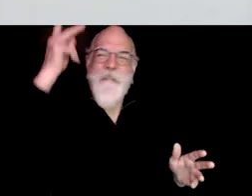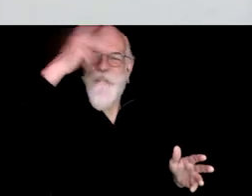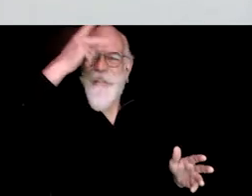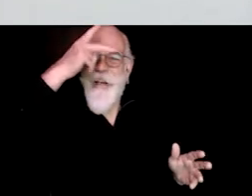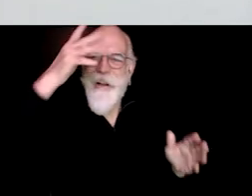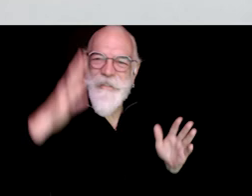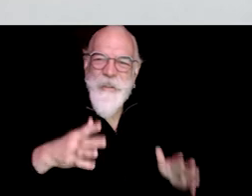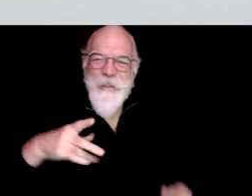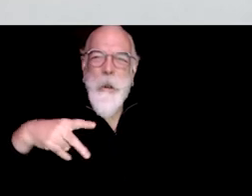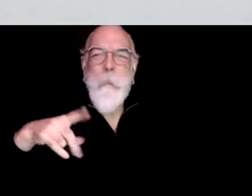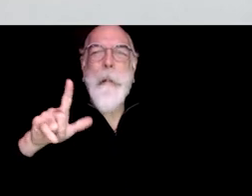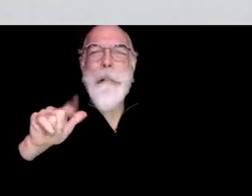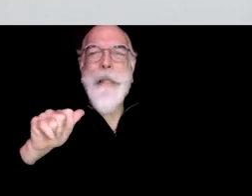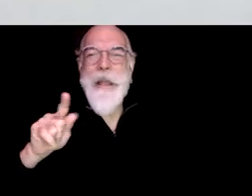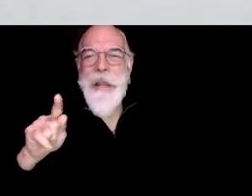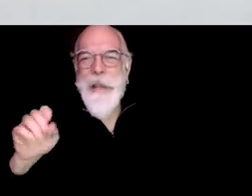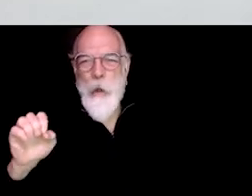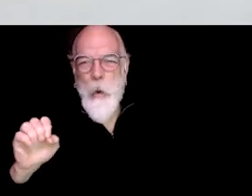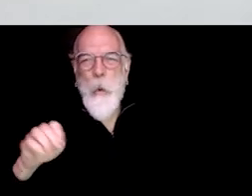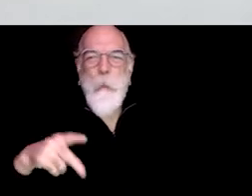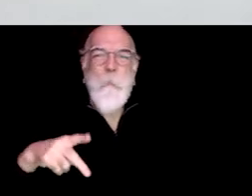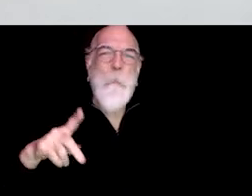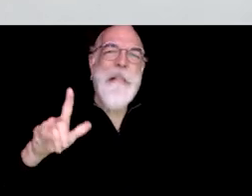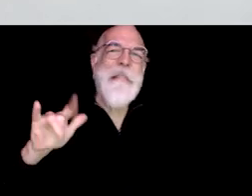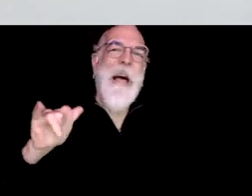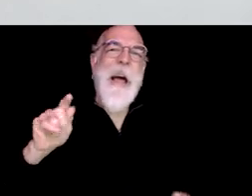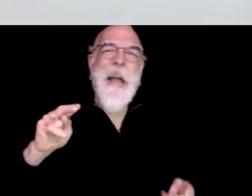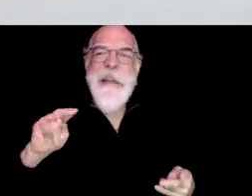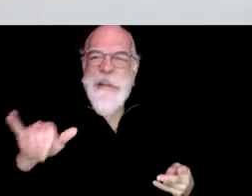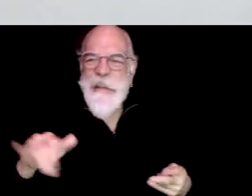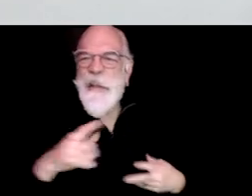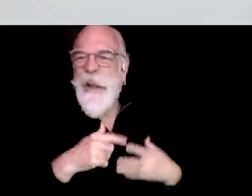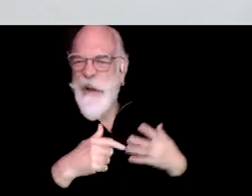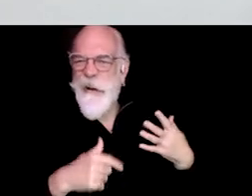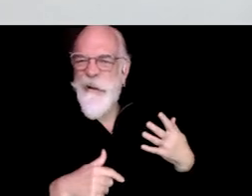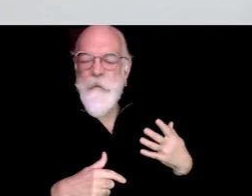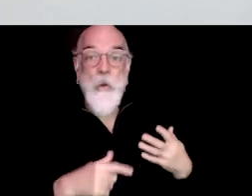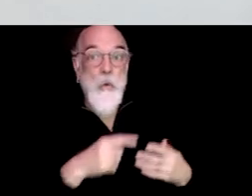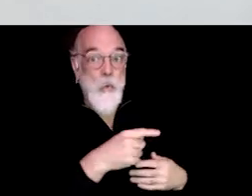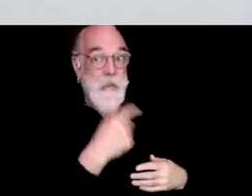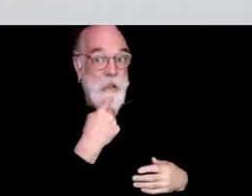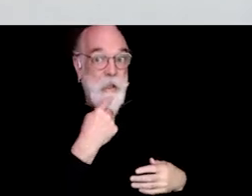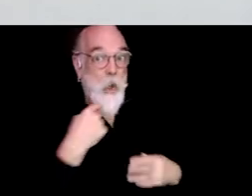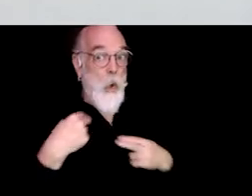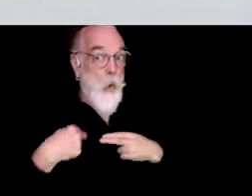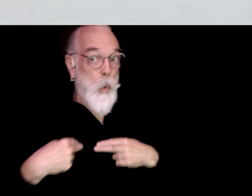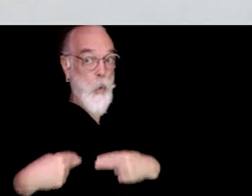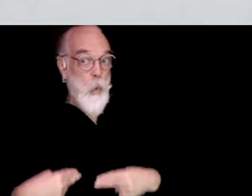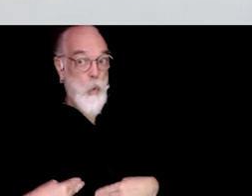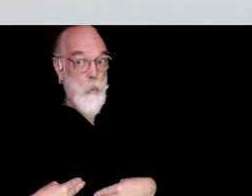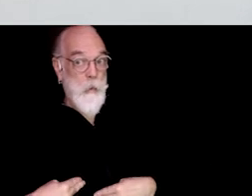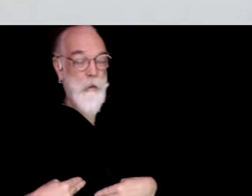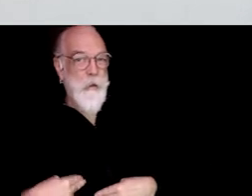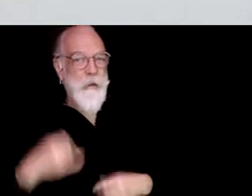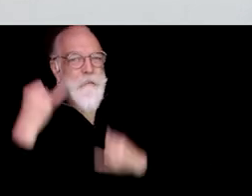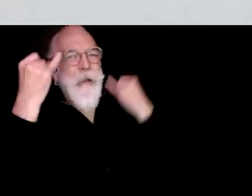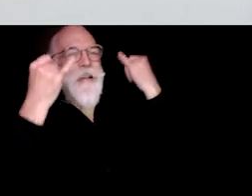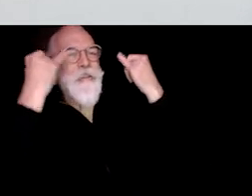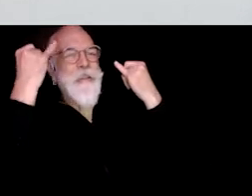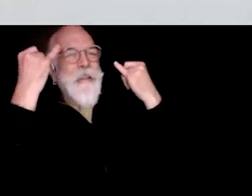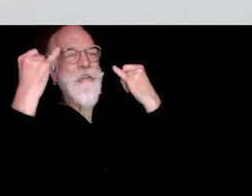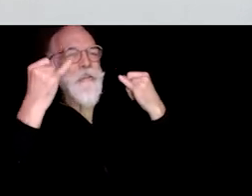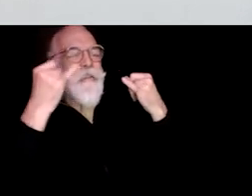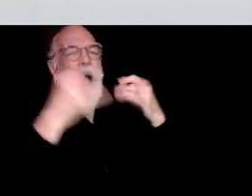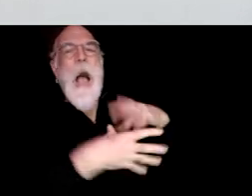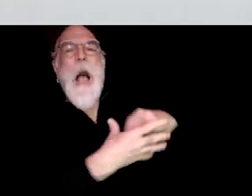Plato, observing how in European natural histories, human imagination was most often projected onto the outside world, and